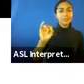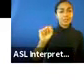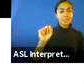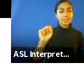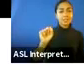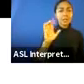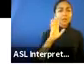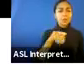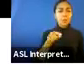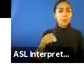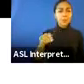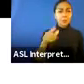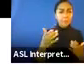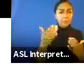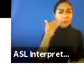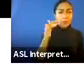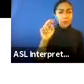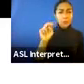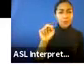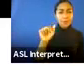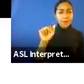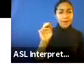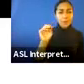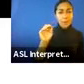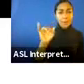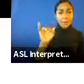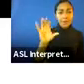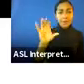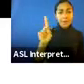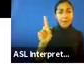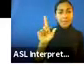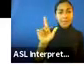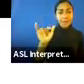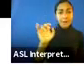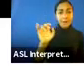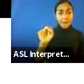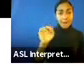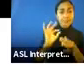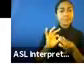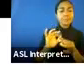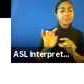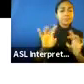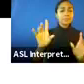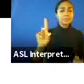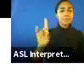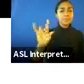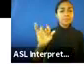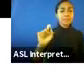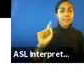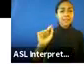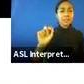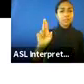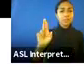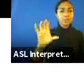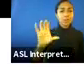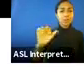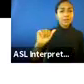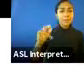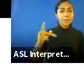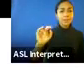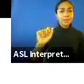friend Naomi Klein's work on disaster capitalism and the shock doctrine. And we